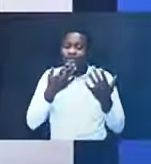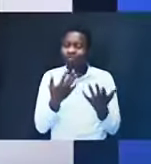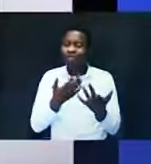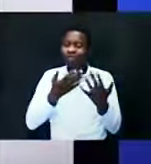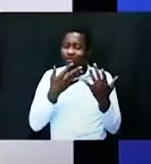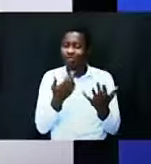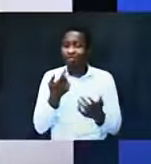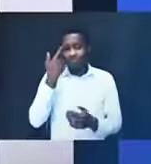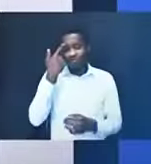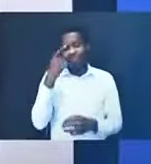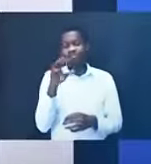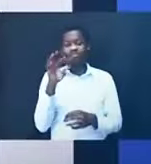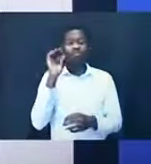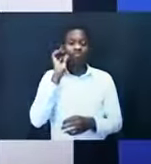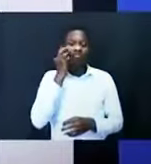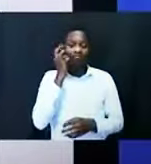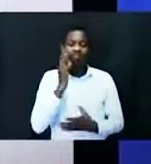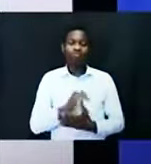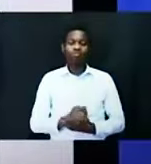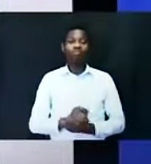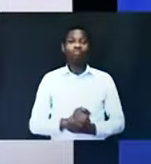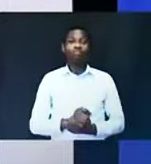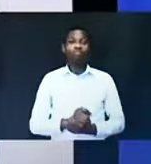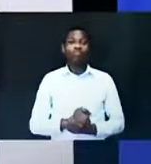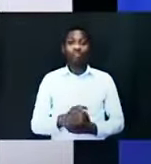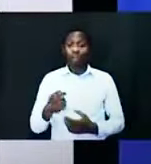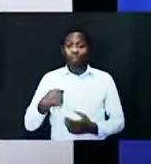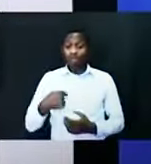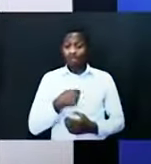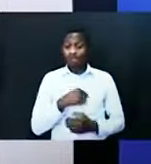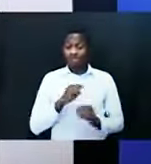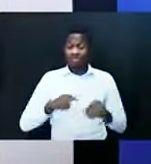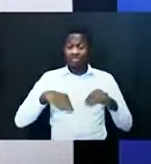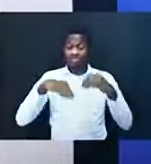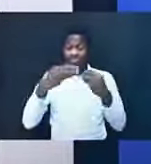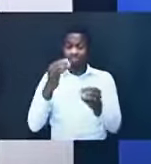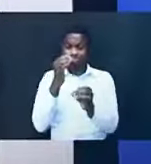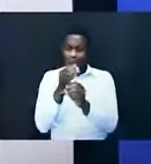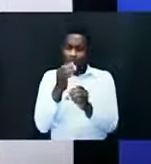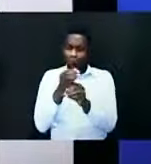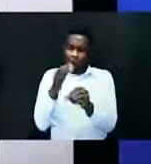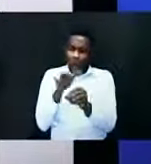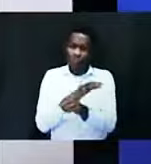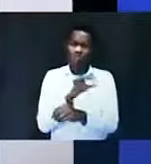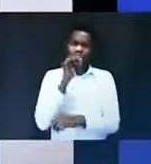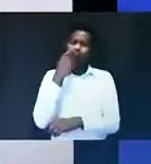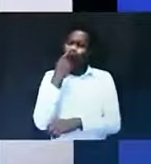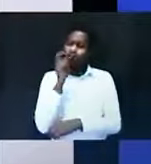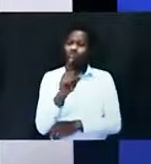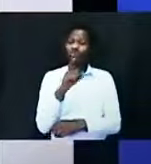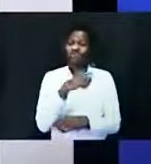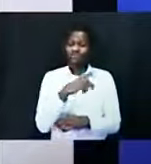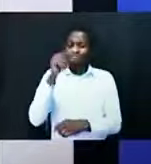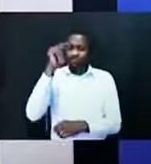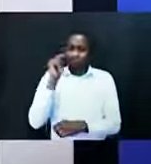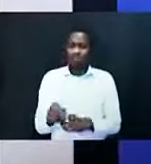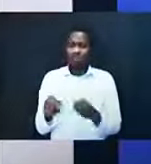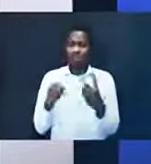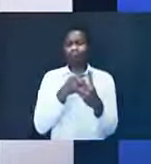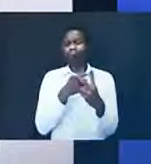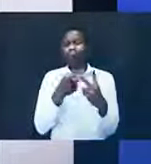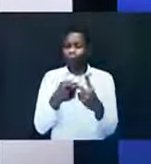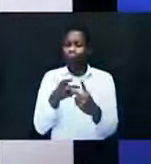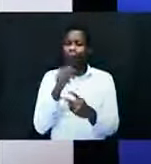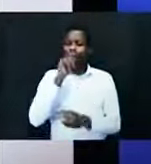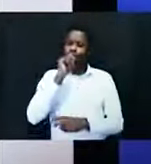We need careful instruction. And we need patience. Once you have been able to plant the word of